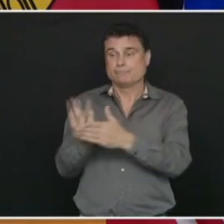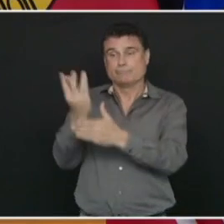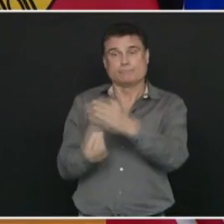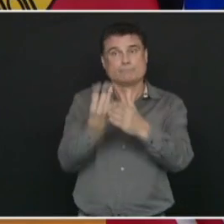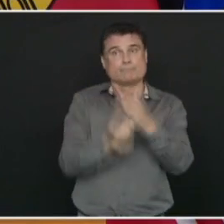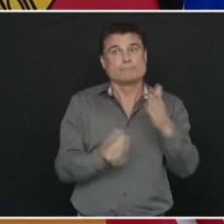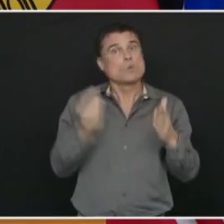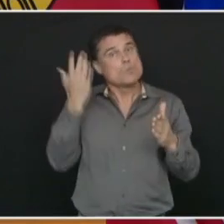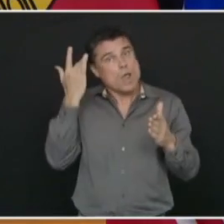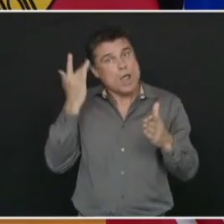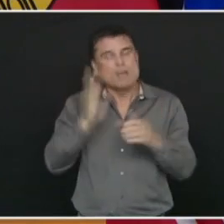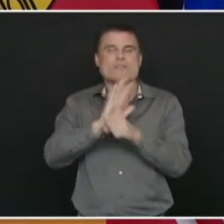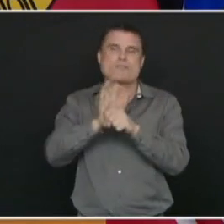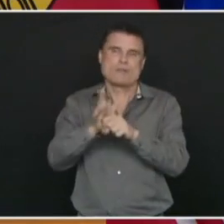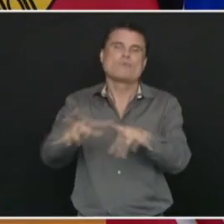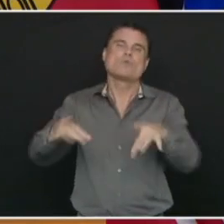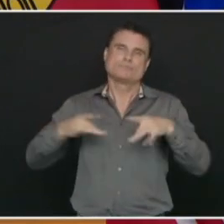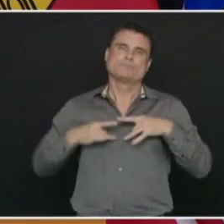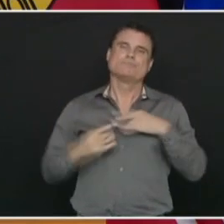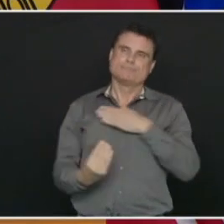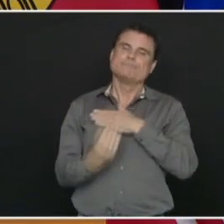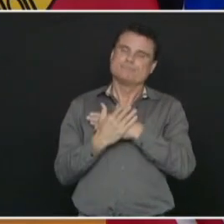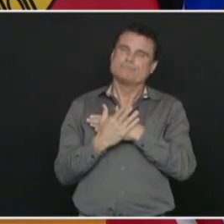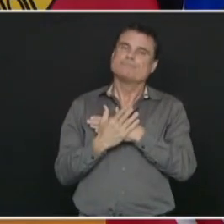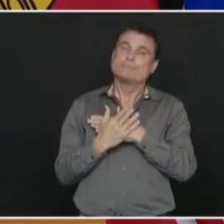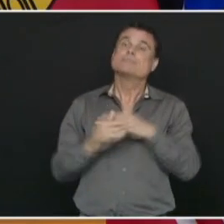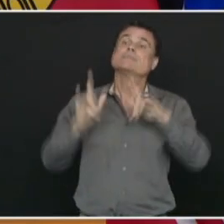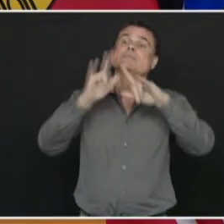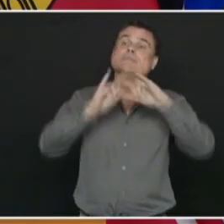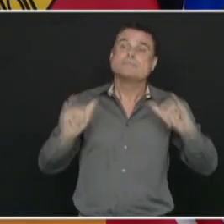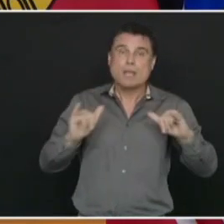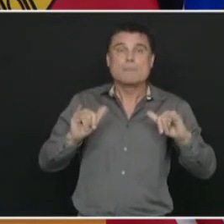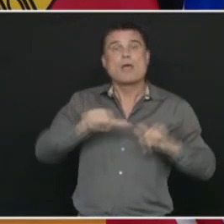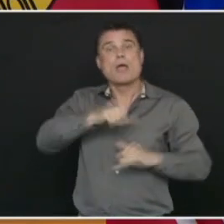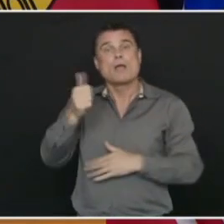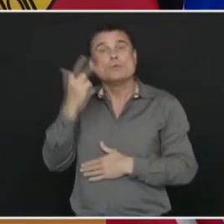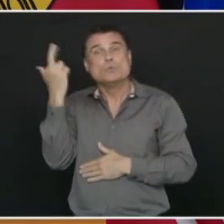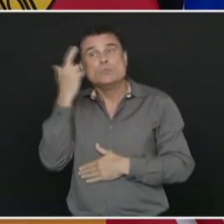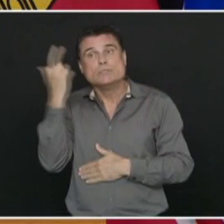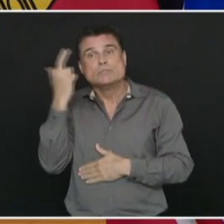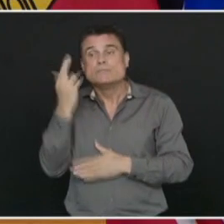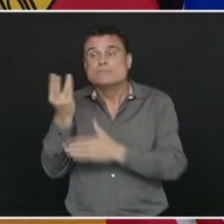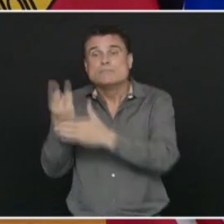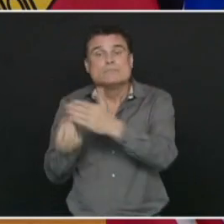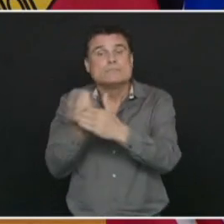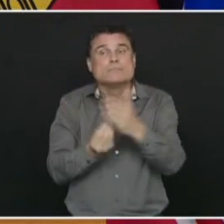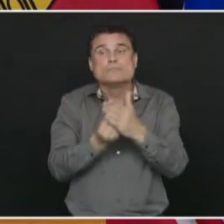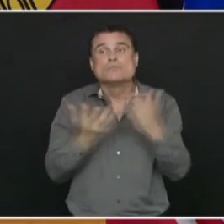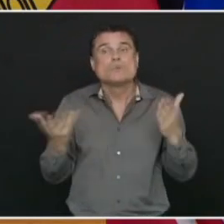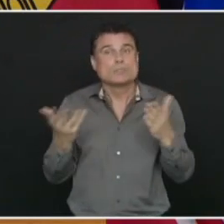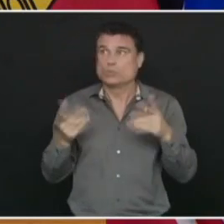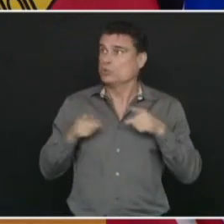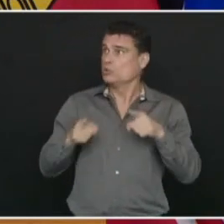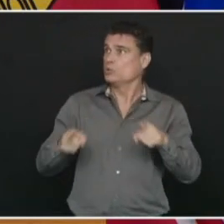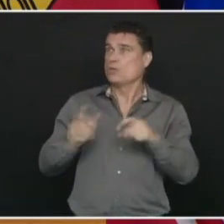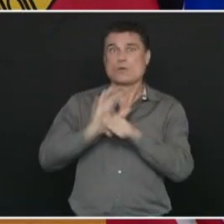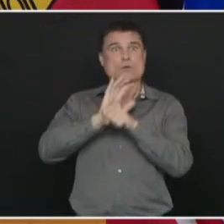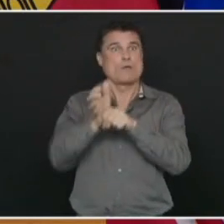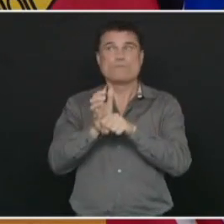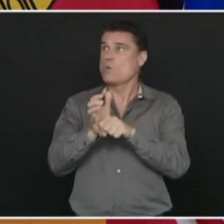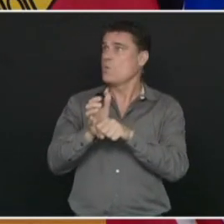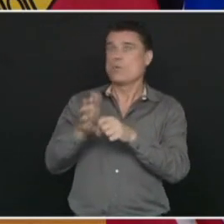On this long weekend, we have been providing messages about the need for us all to stay